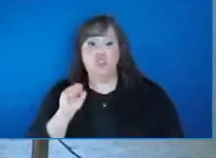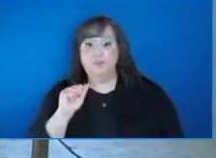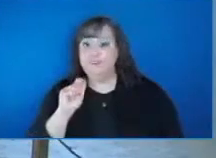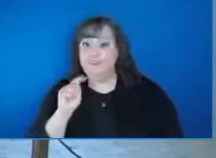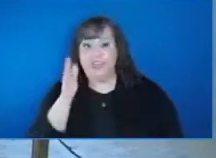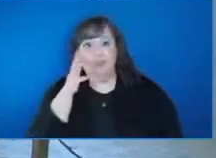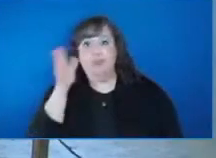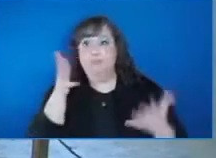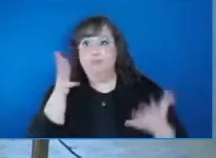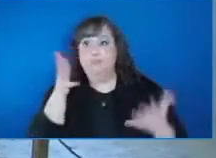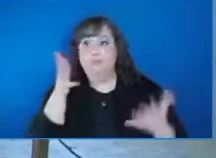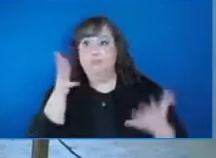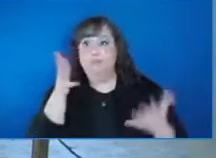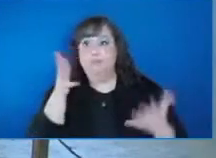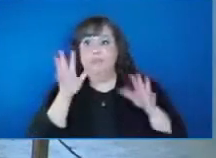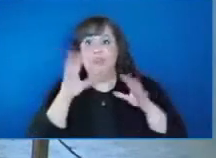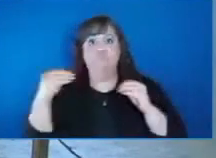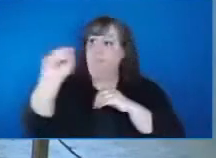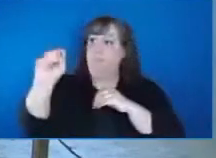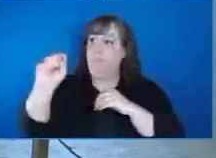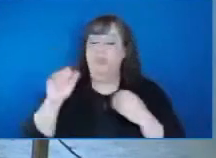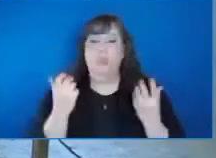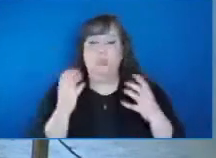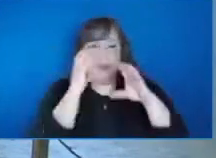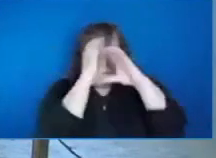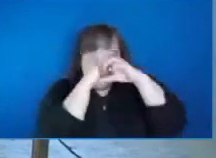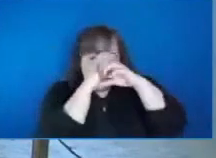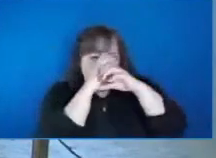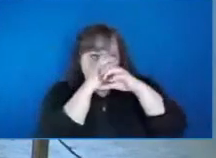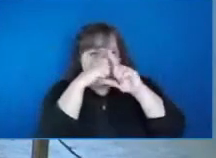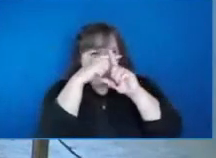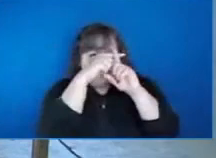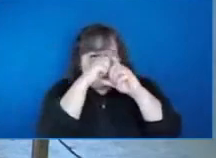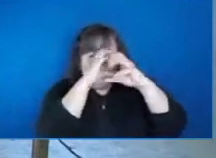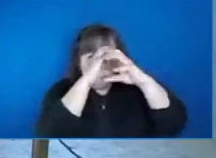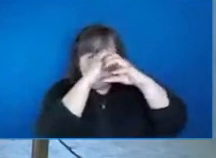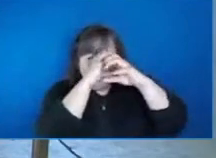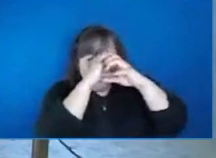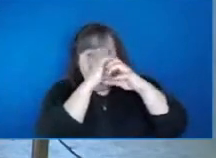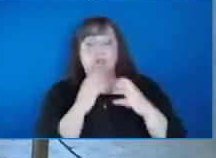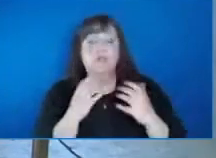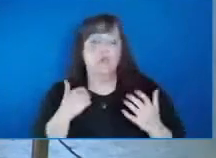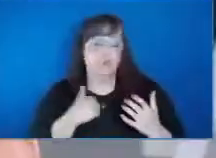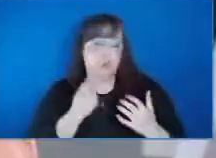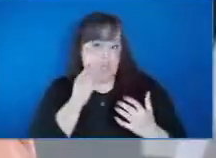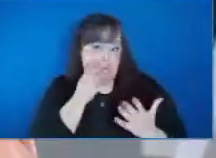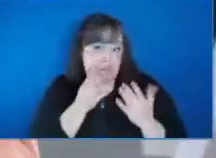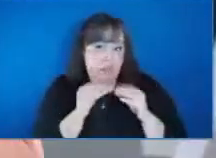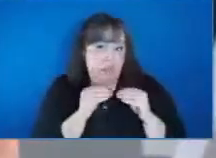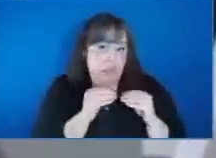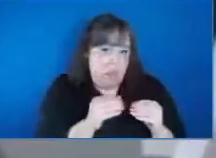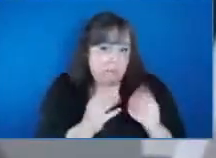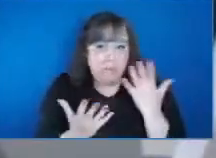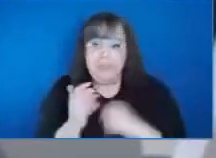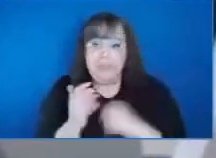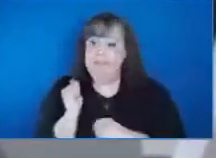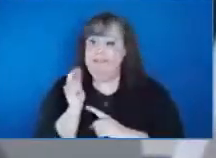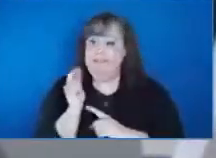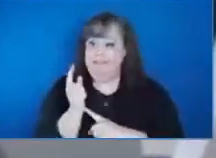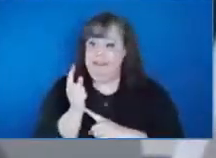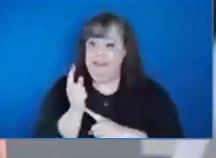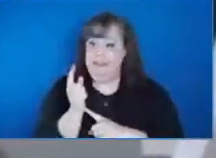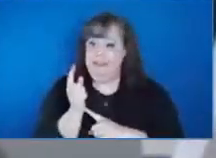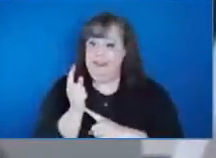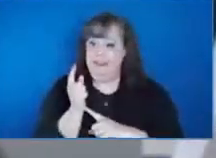images. Telescopes on the ground, again, are key to this mission. And we think we're going to change it by maybe about 10 minutes. So the clock will be more